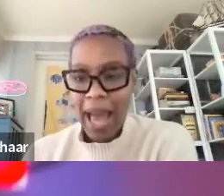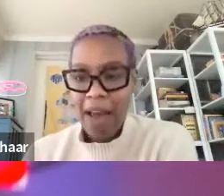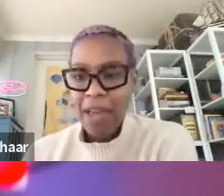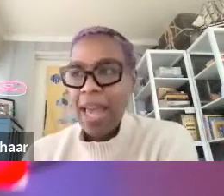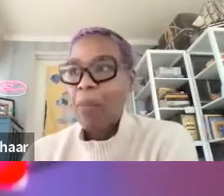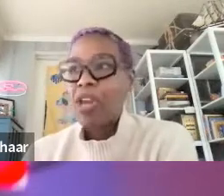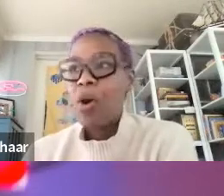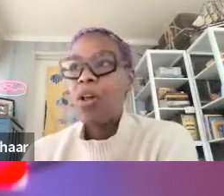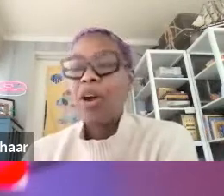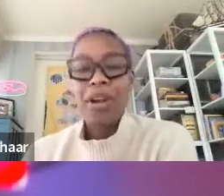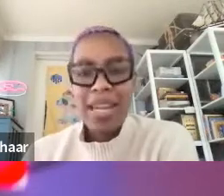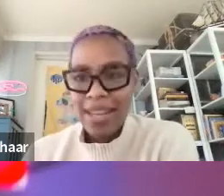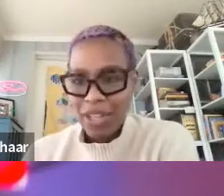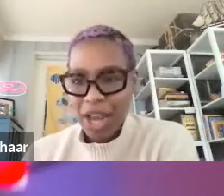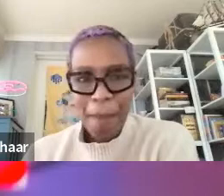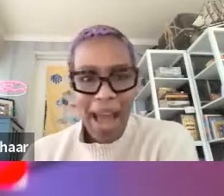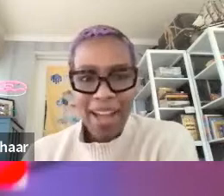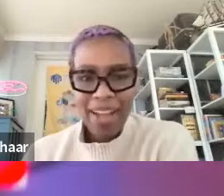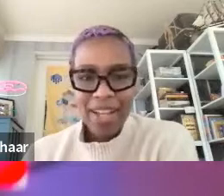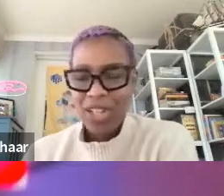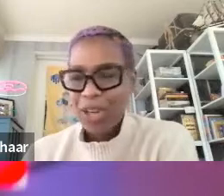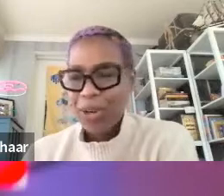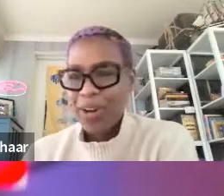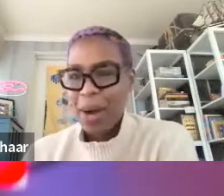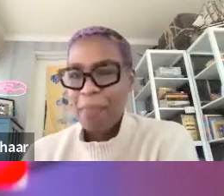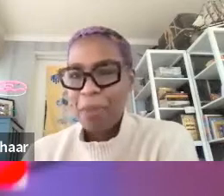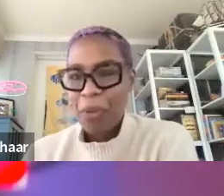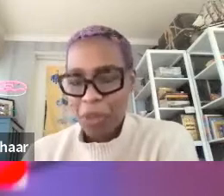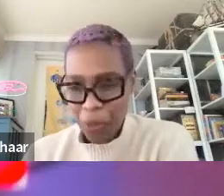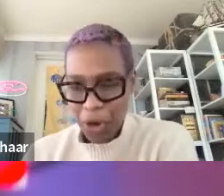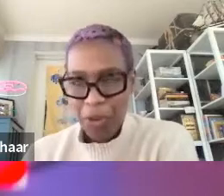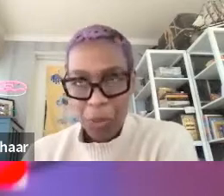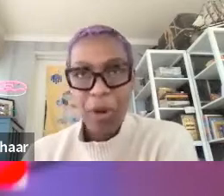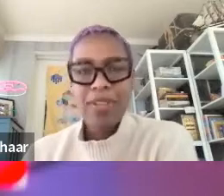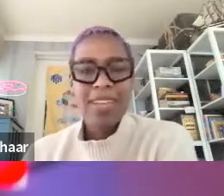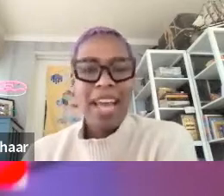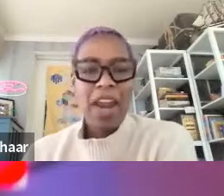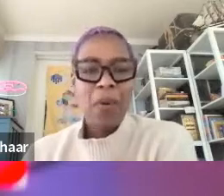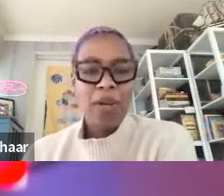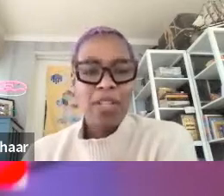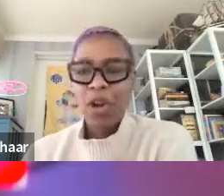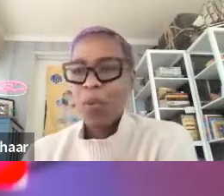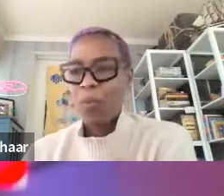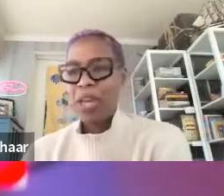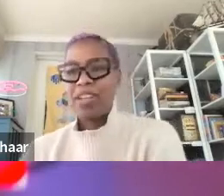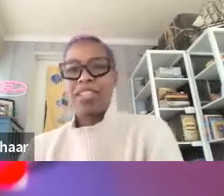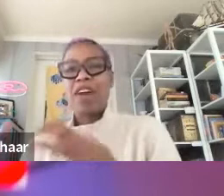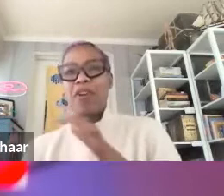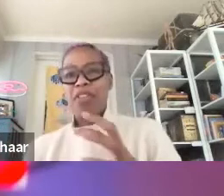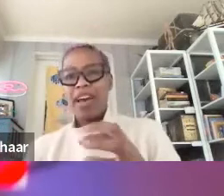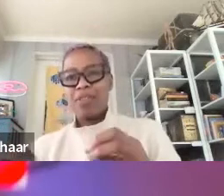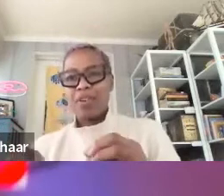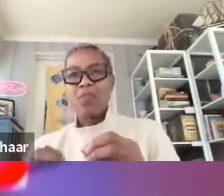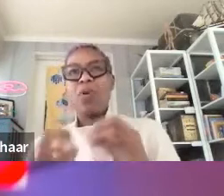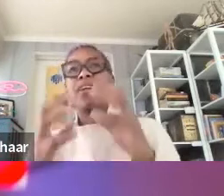that we have, and we no longer need to come back to the world. And of course, we